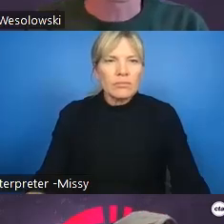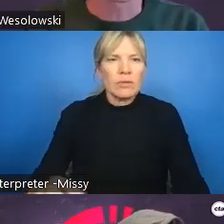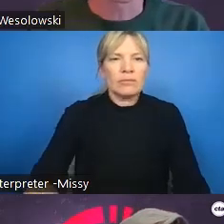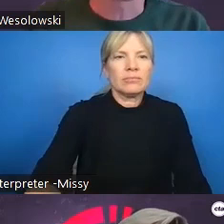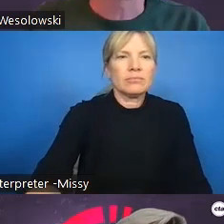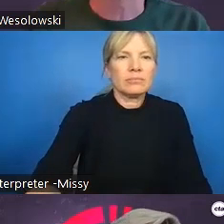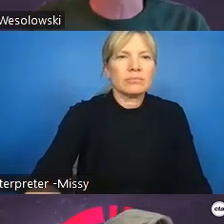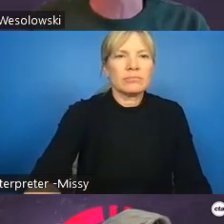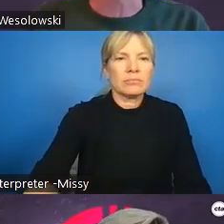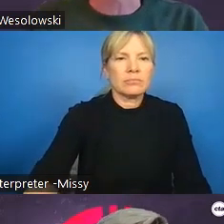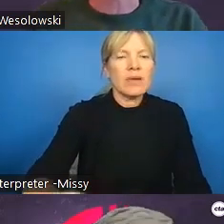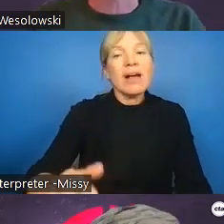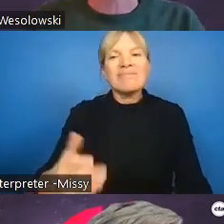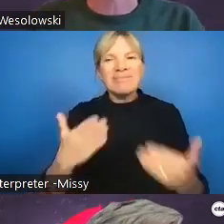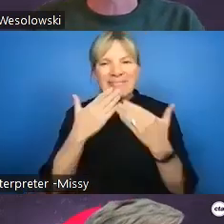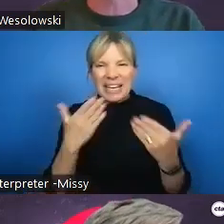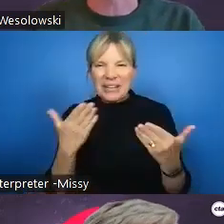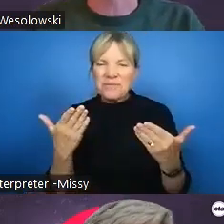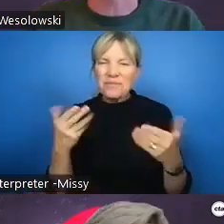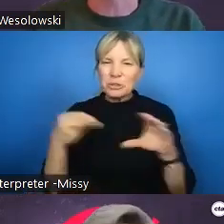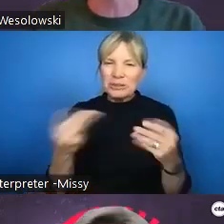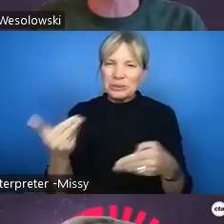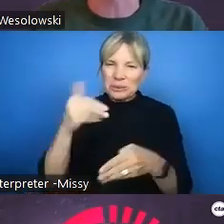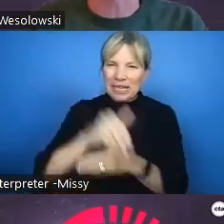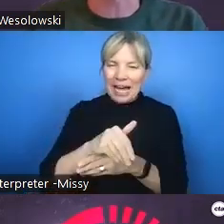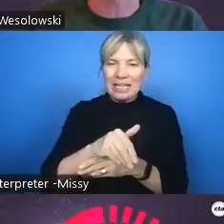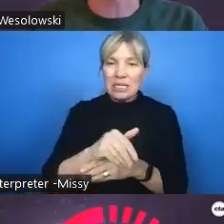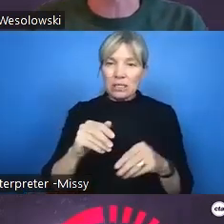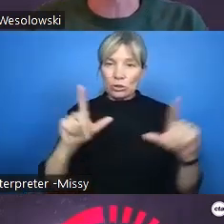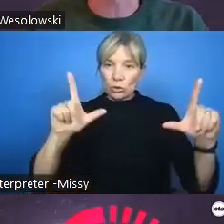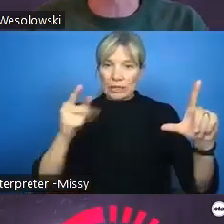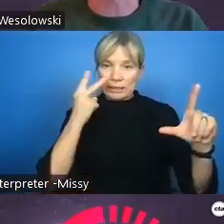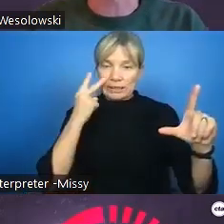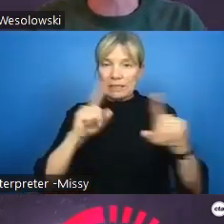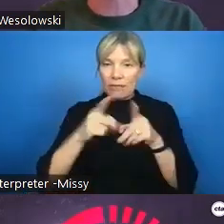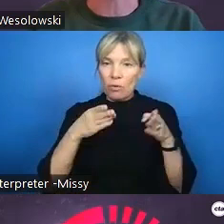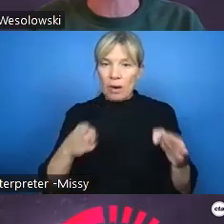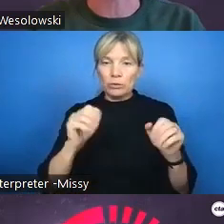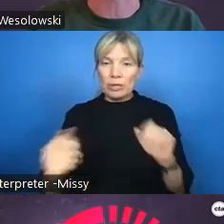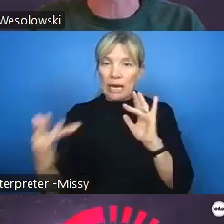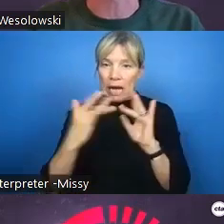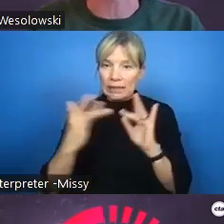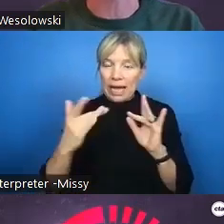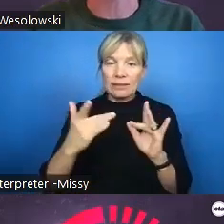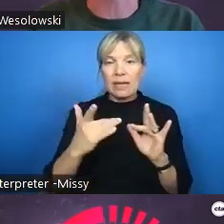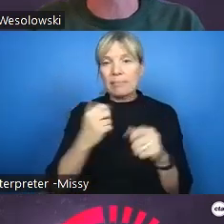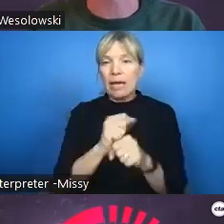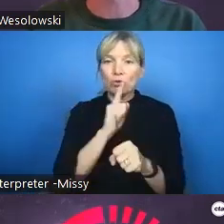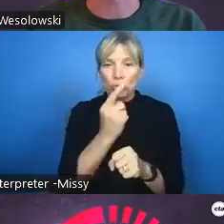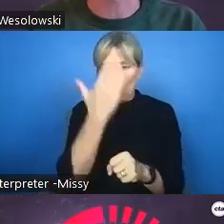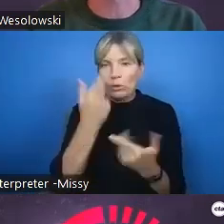Thank you all again for joining us this evening. On the screen in front of you, we have listed all the ways for you to reach out and stay informed on the